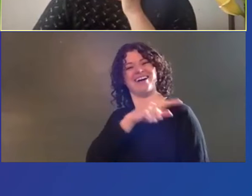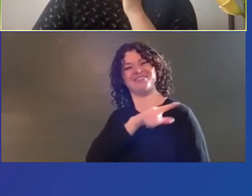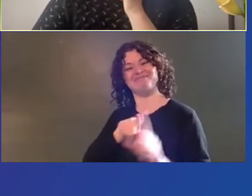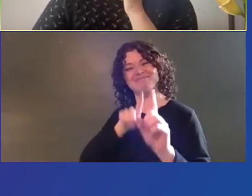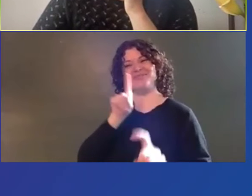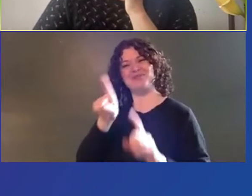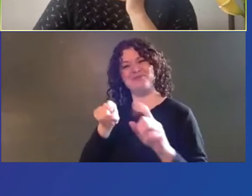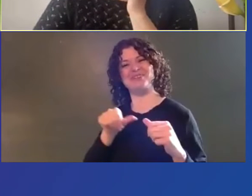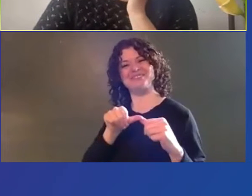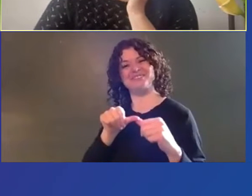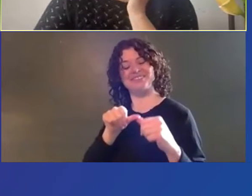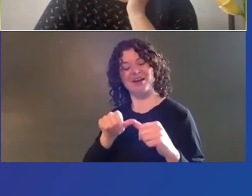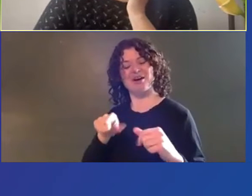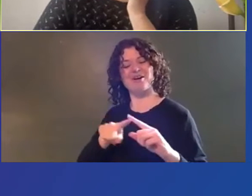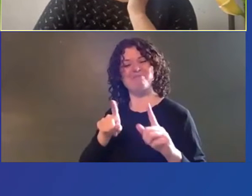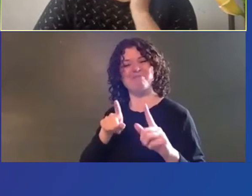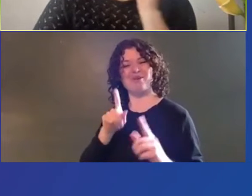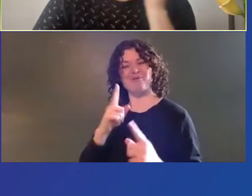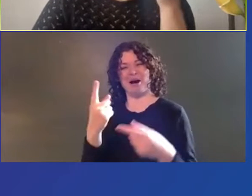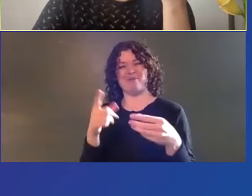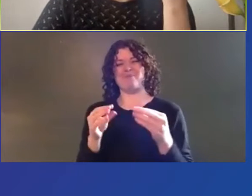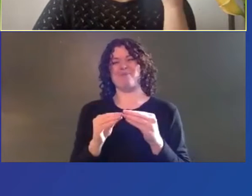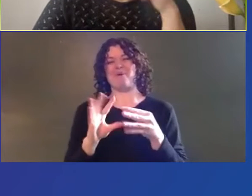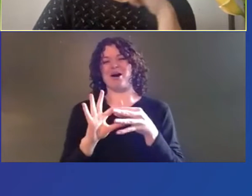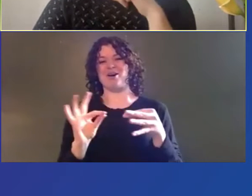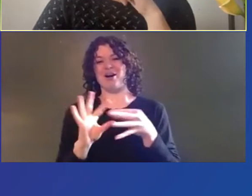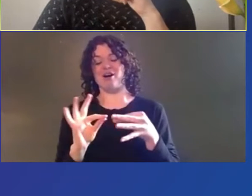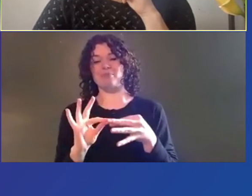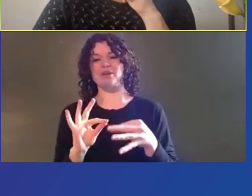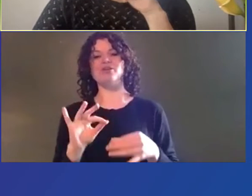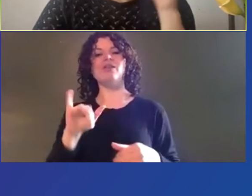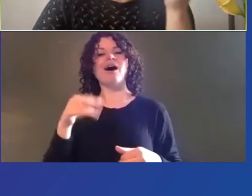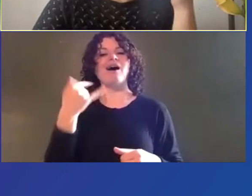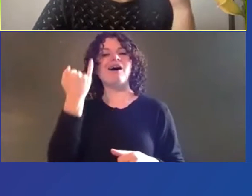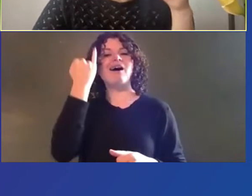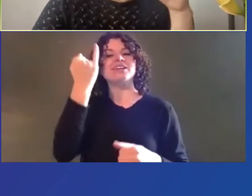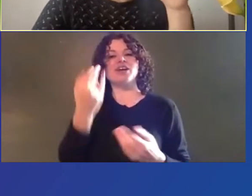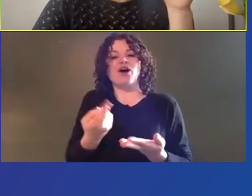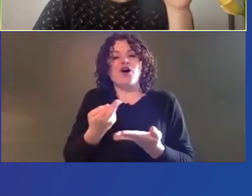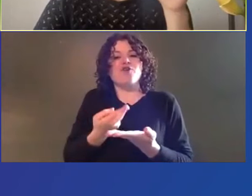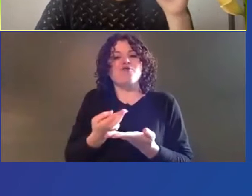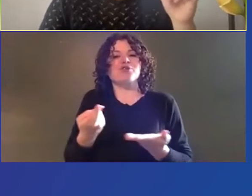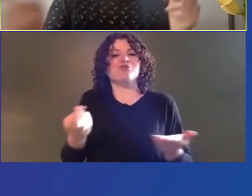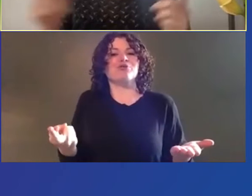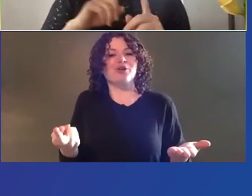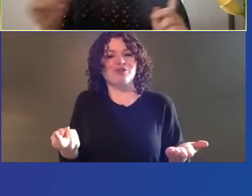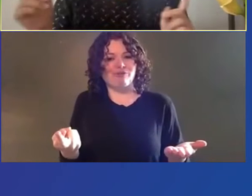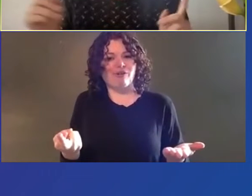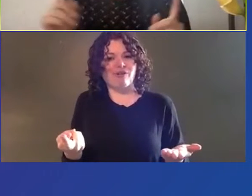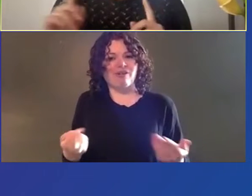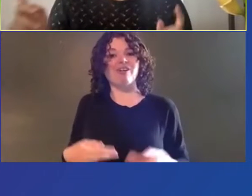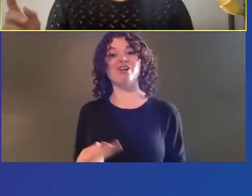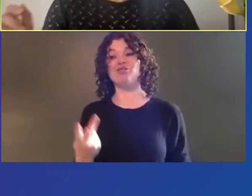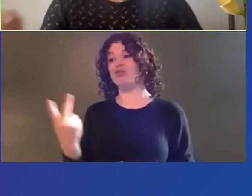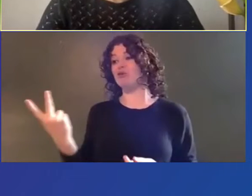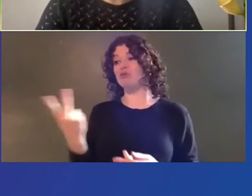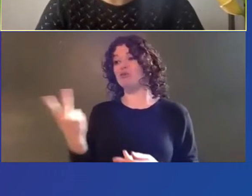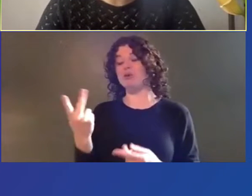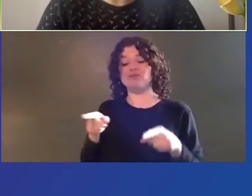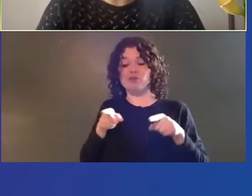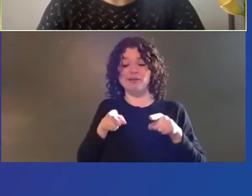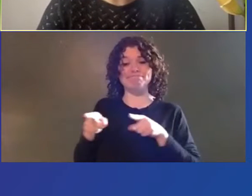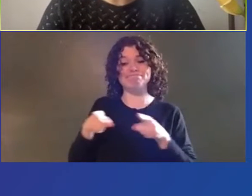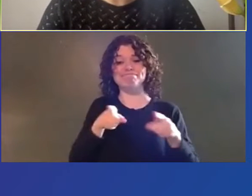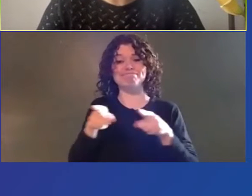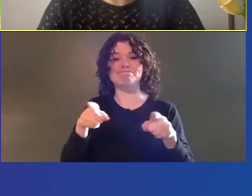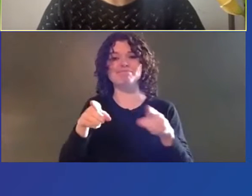say, I think another theme of like the resourcefulness is, if we look back at our paths, we actually share the things we